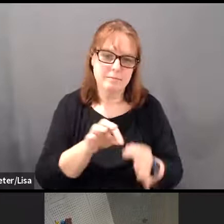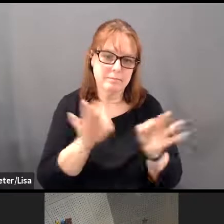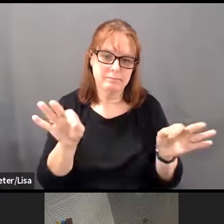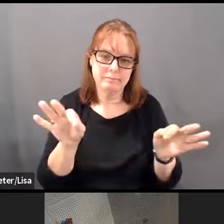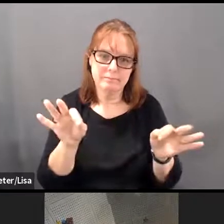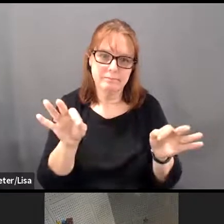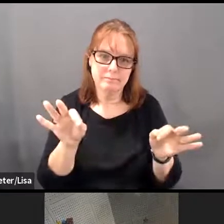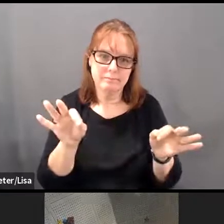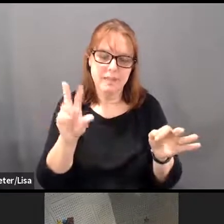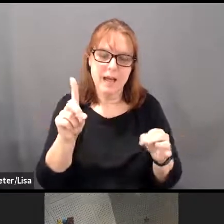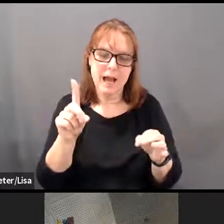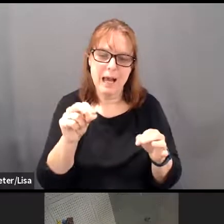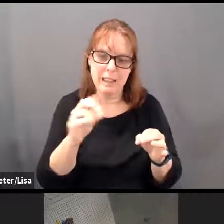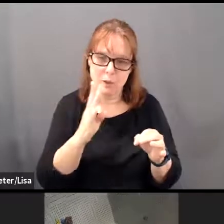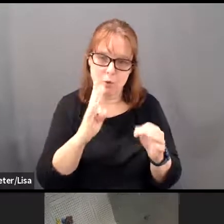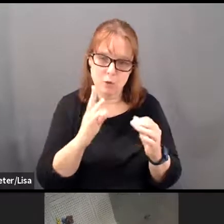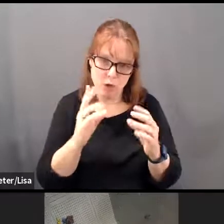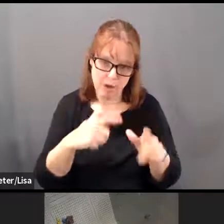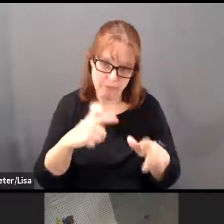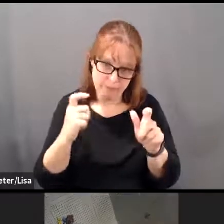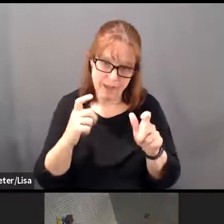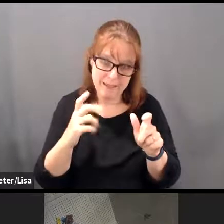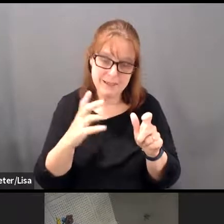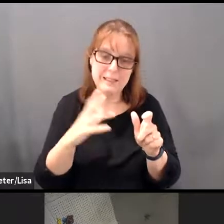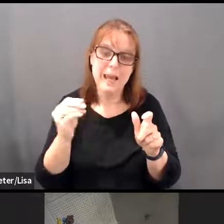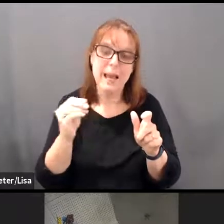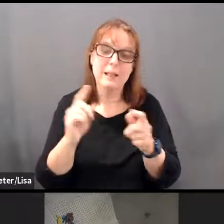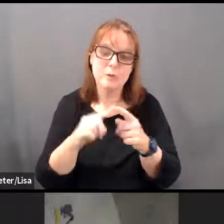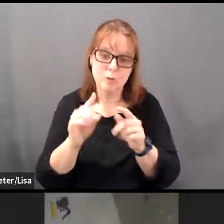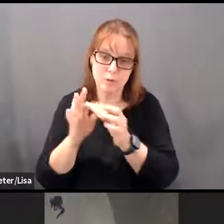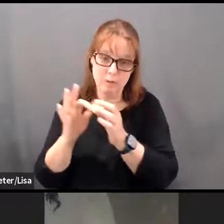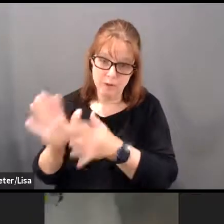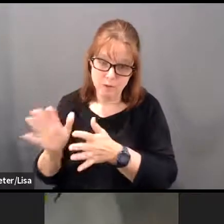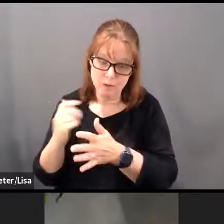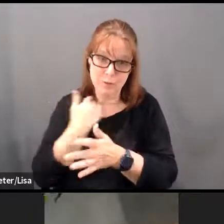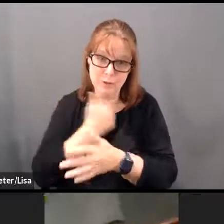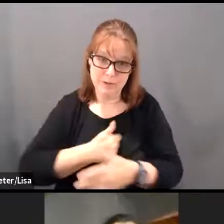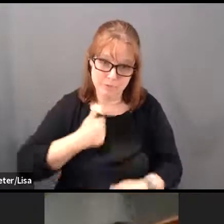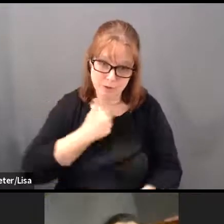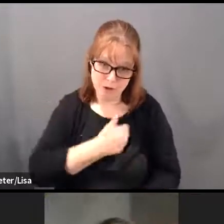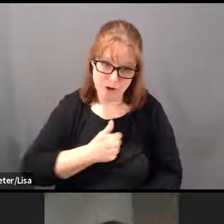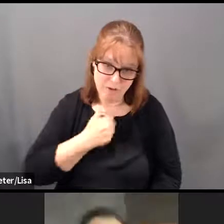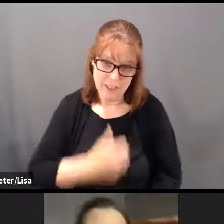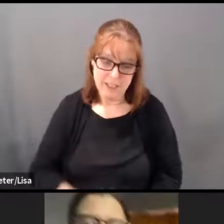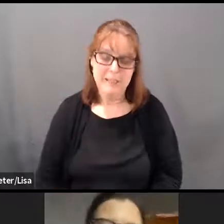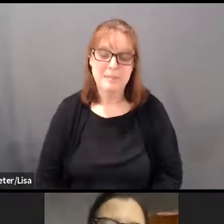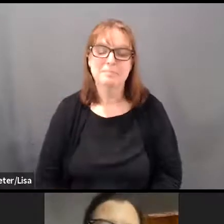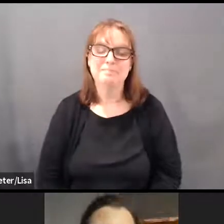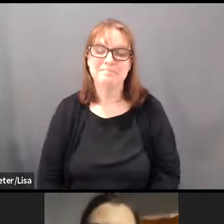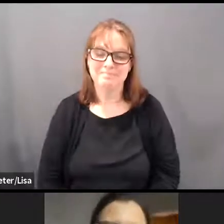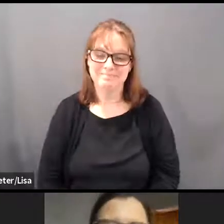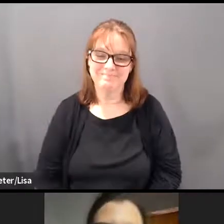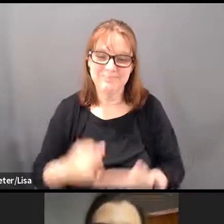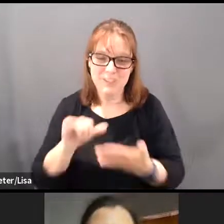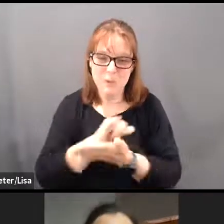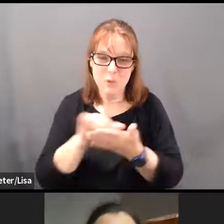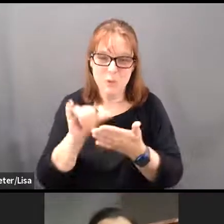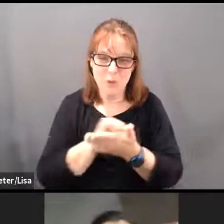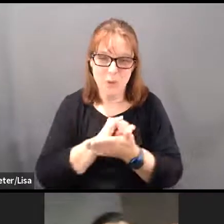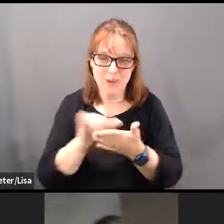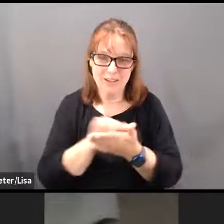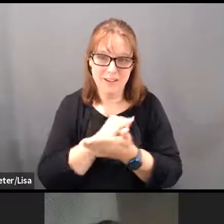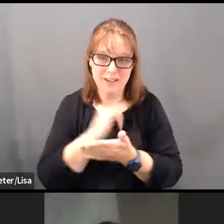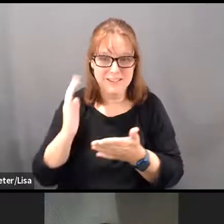I do talk fast, Carmen. And to the interpreters, I'm sorry. That's my New York side of me that